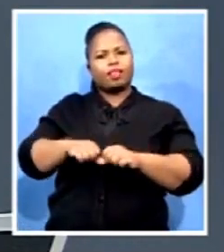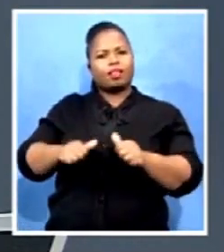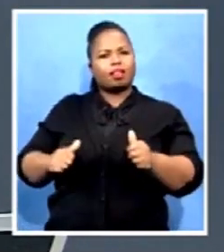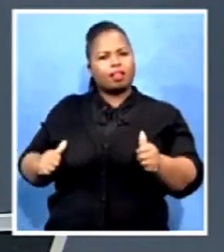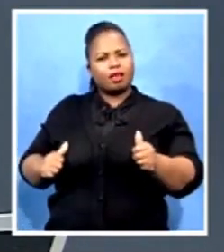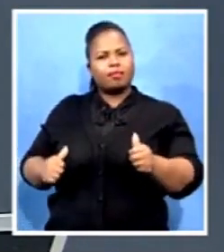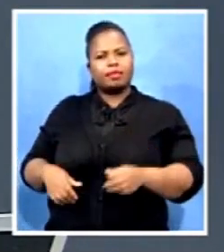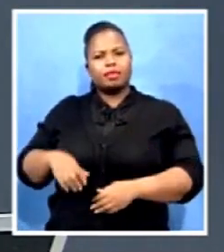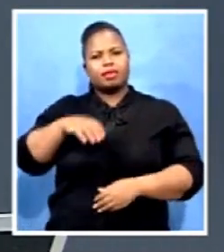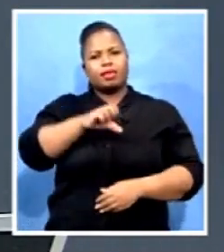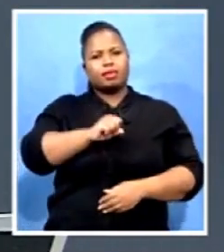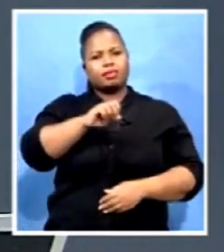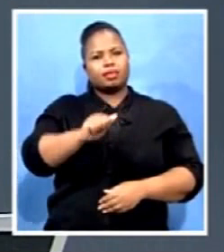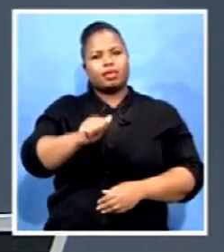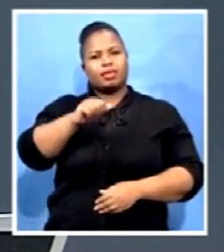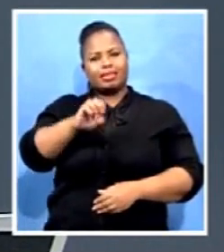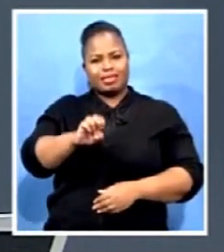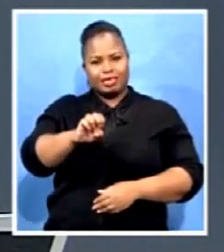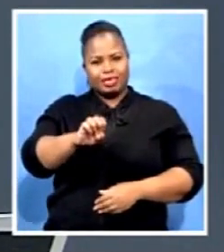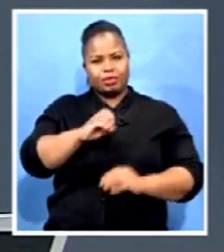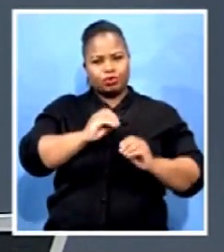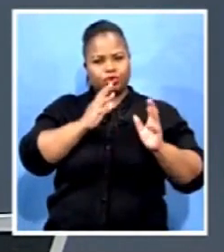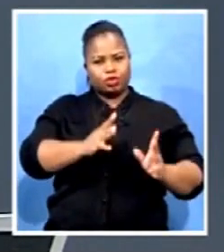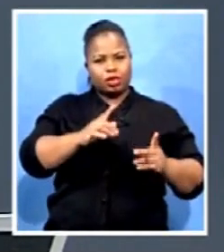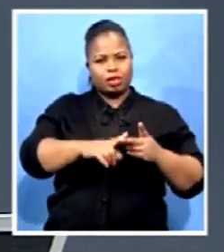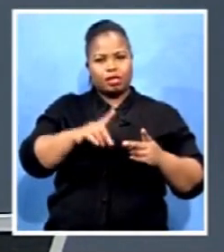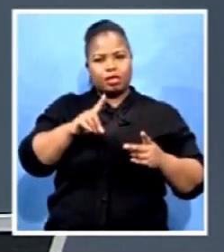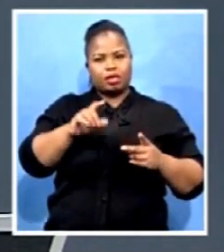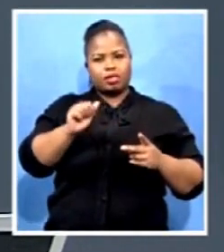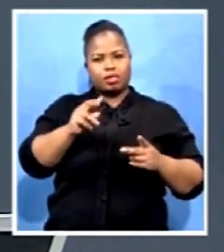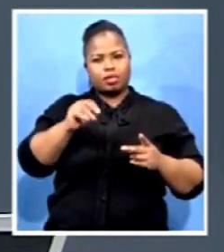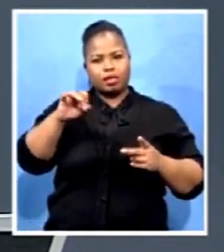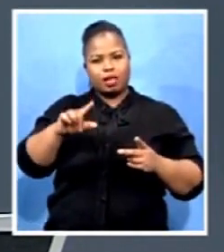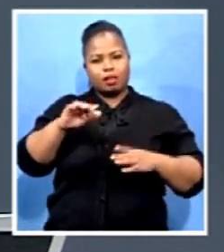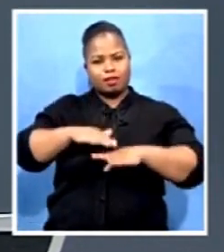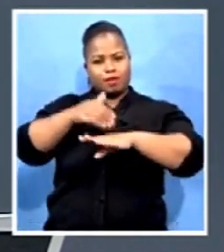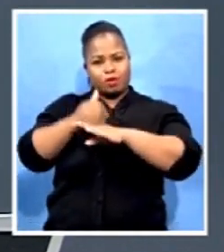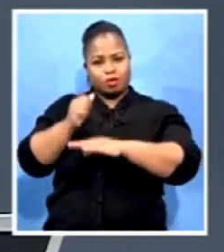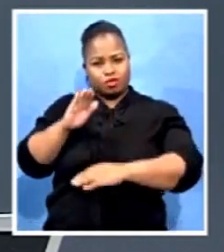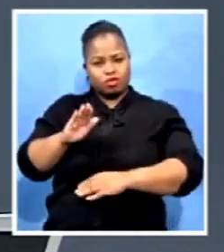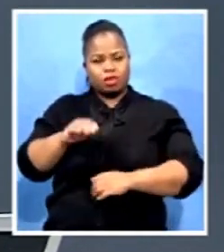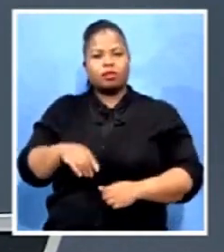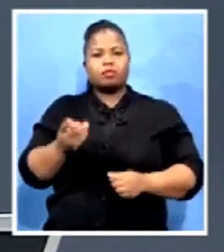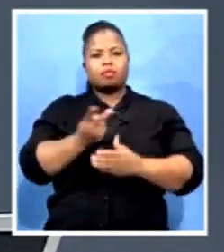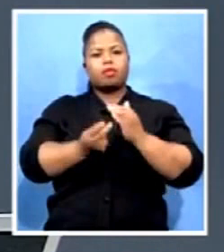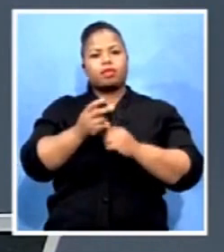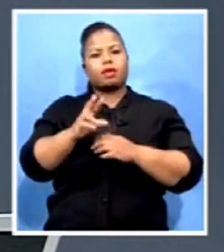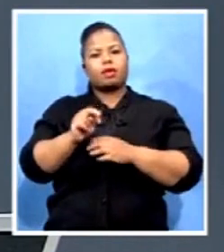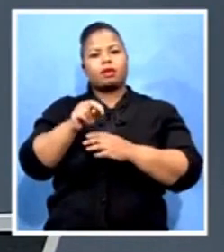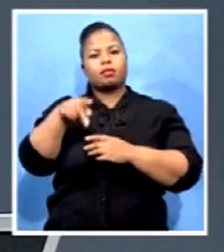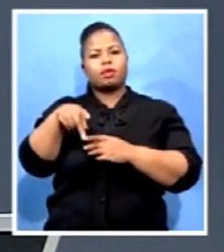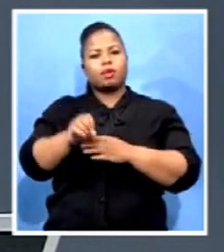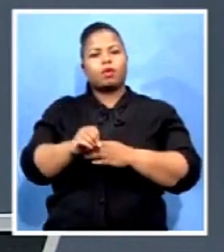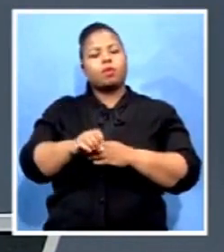Ithute and the Daniel Mathibedi Foundation are a non-profit organizations that seek to introduce